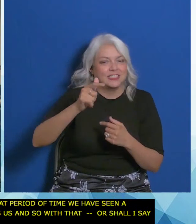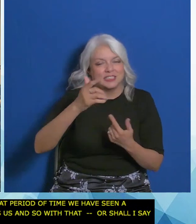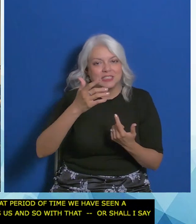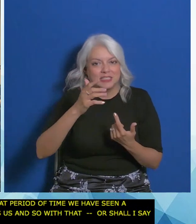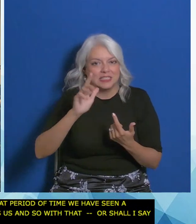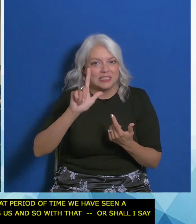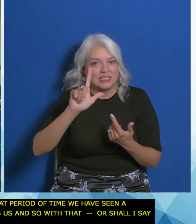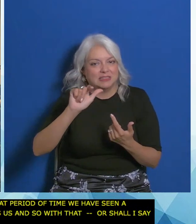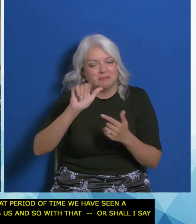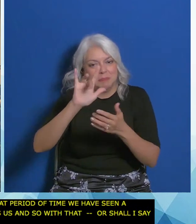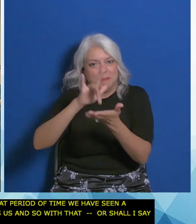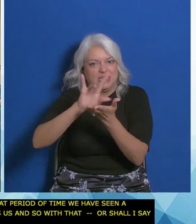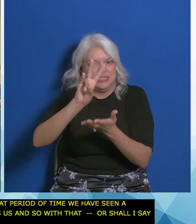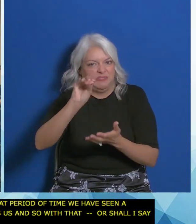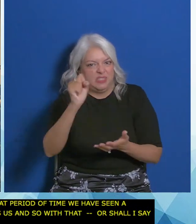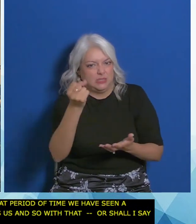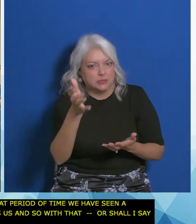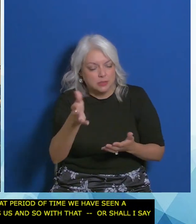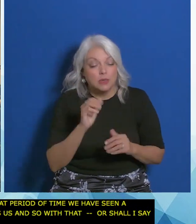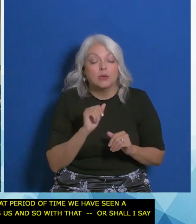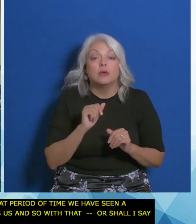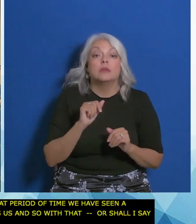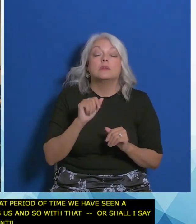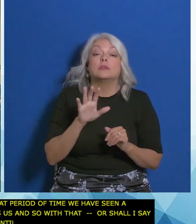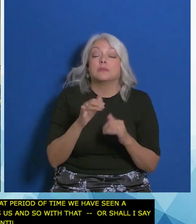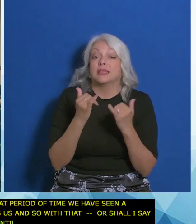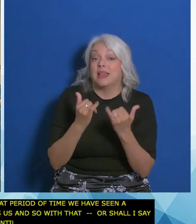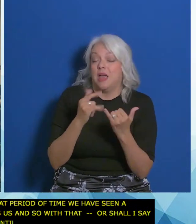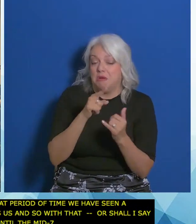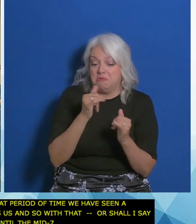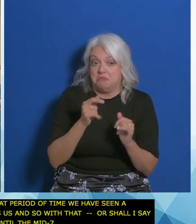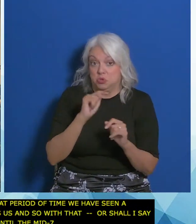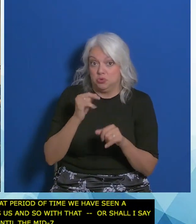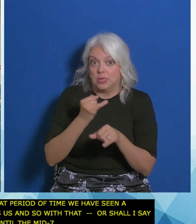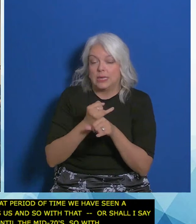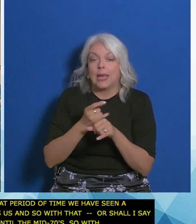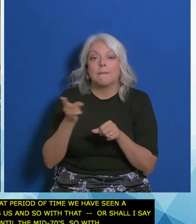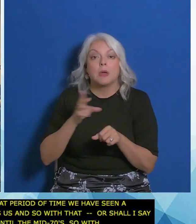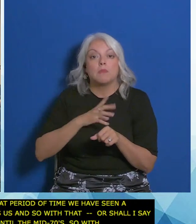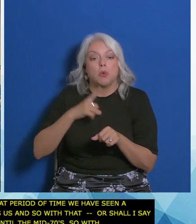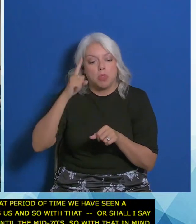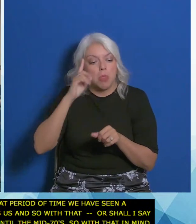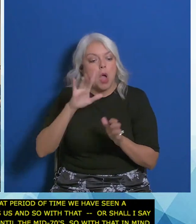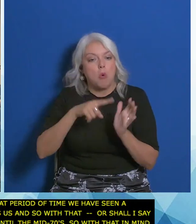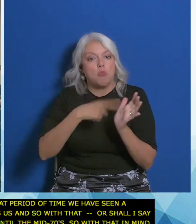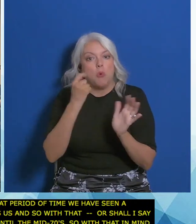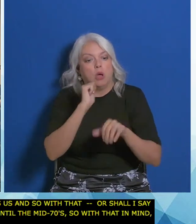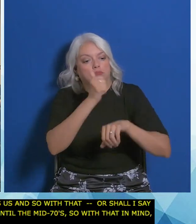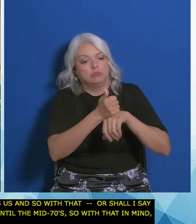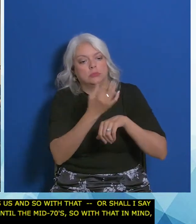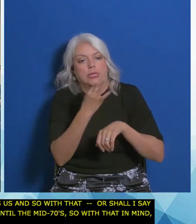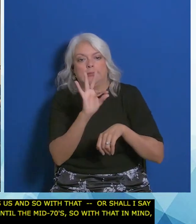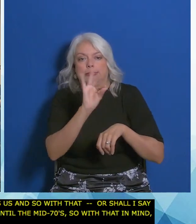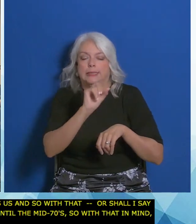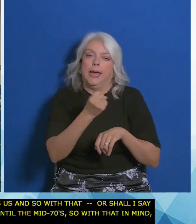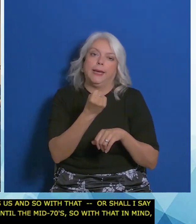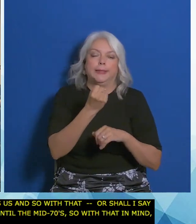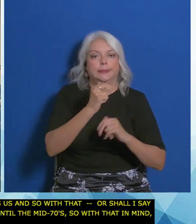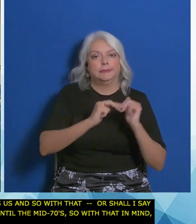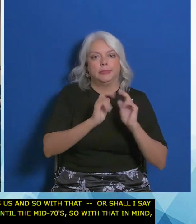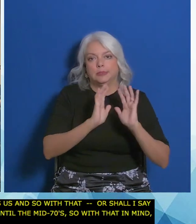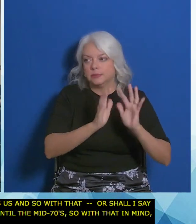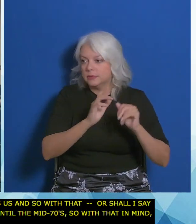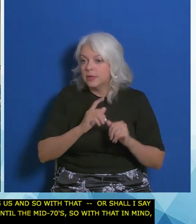mid-70s. So with that in mind, I would say that they thought it was one and done, and it just fell off of everyone's